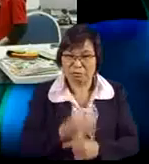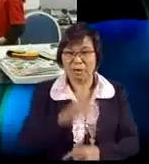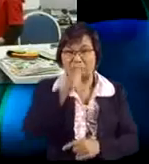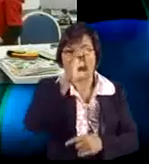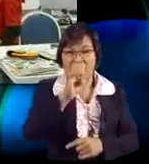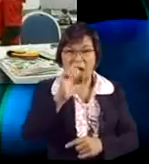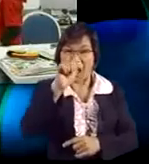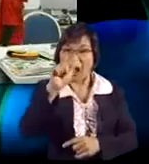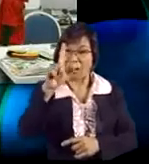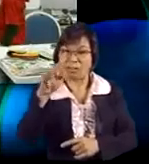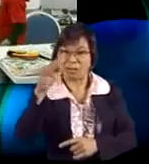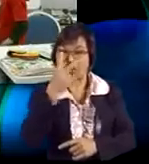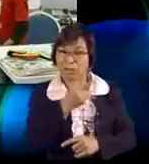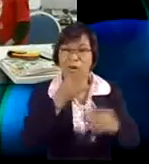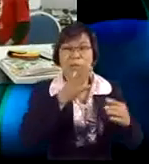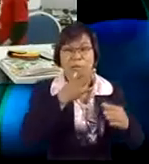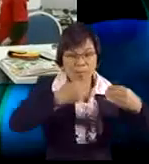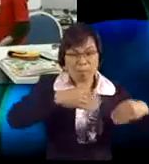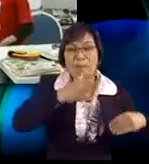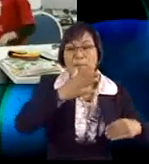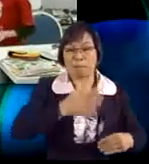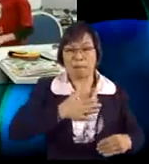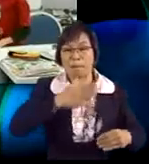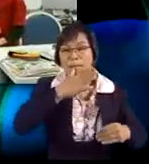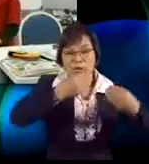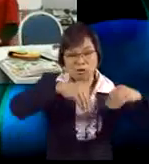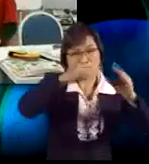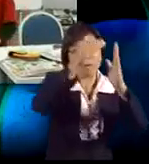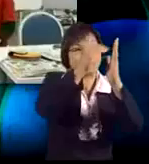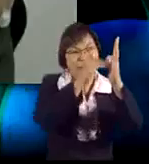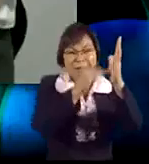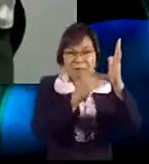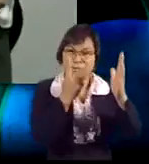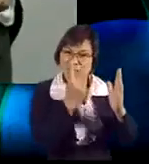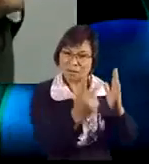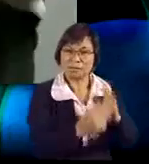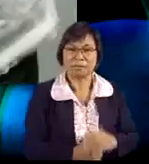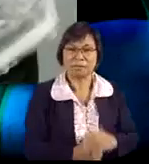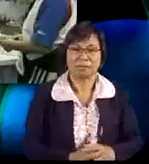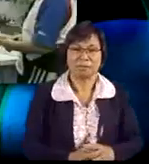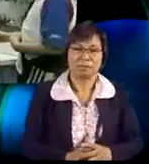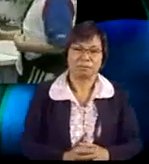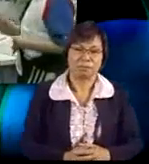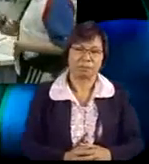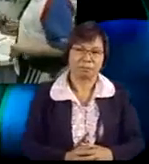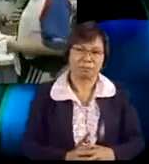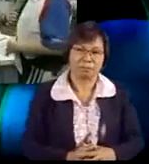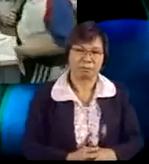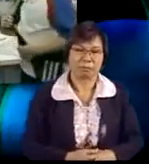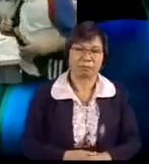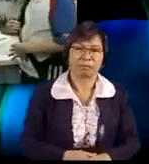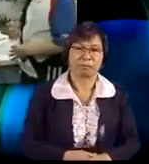food? No. Alvin, do you see on my mother's shopping list? Here.